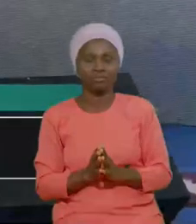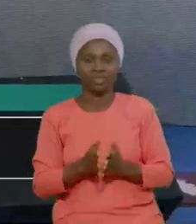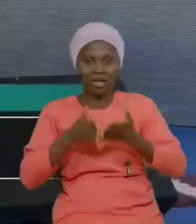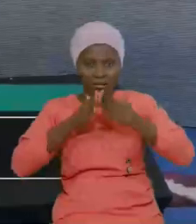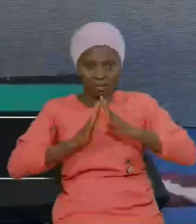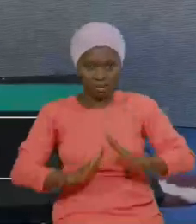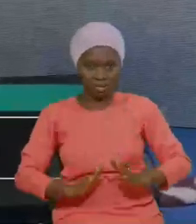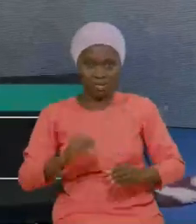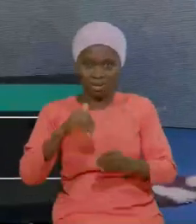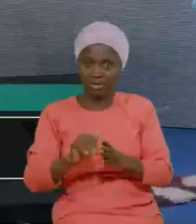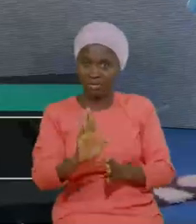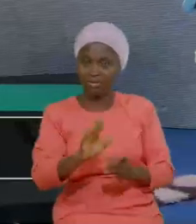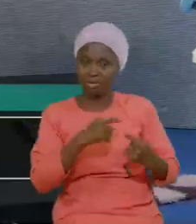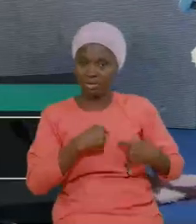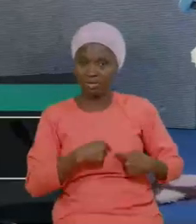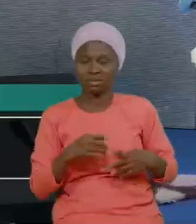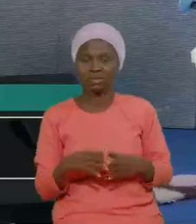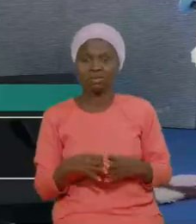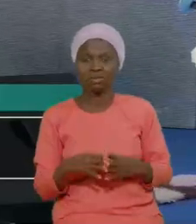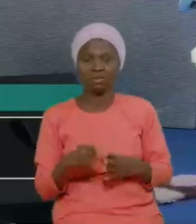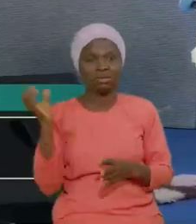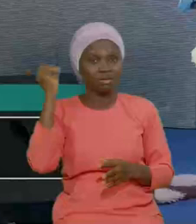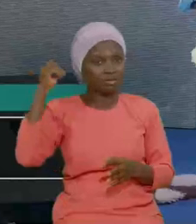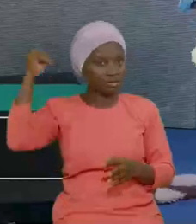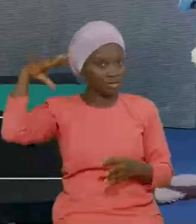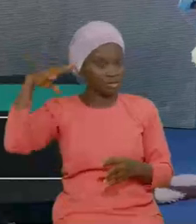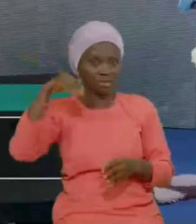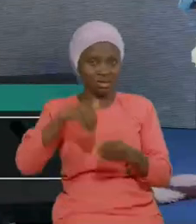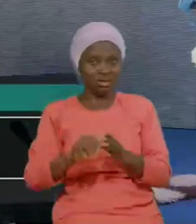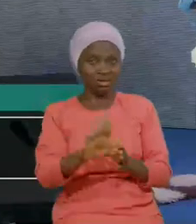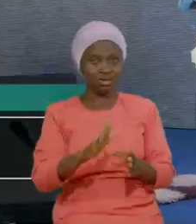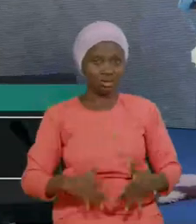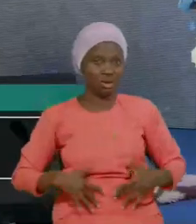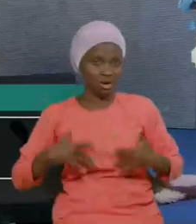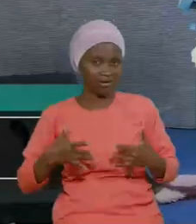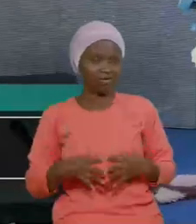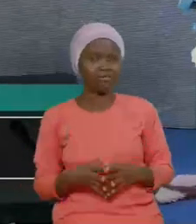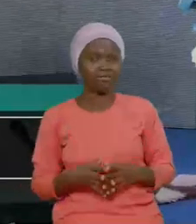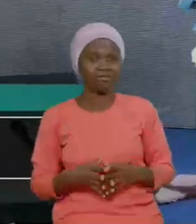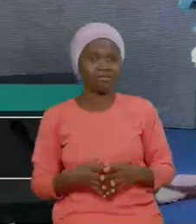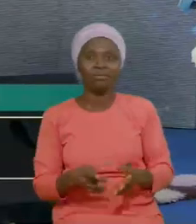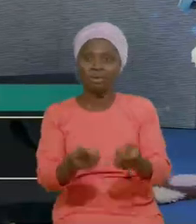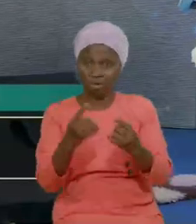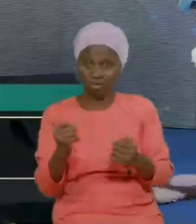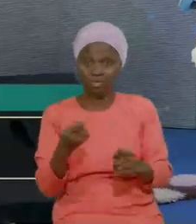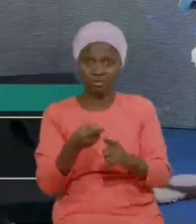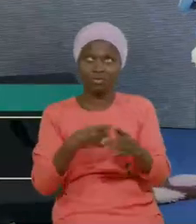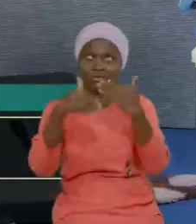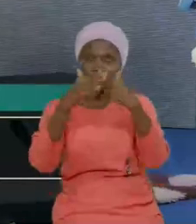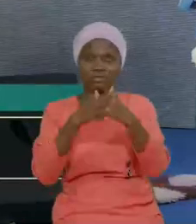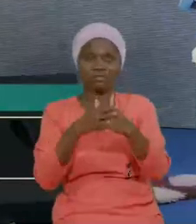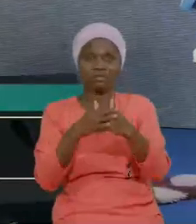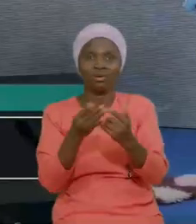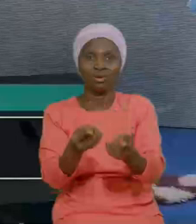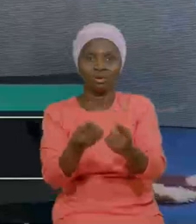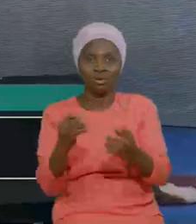Peace in your heart, grace in your life, comes from heaven,